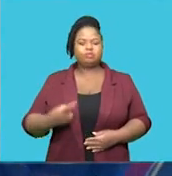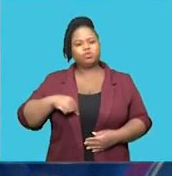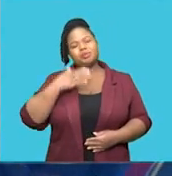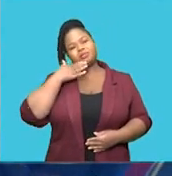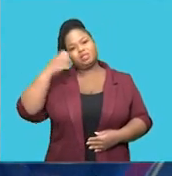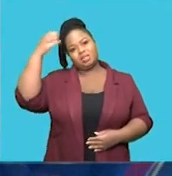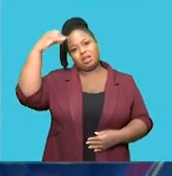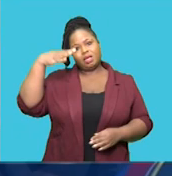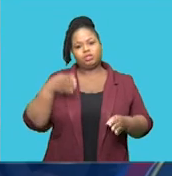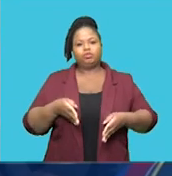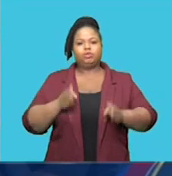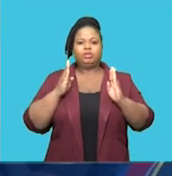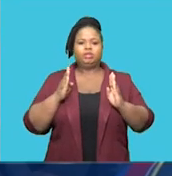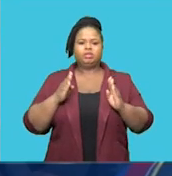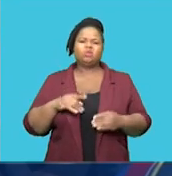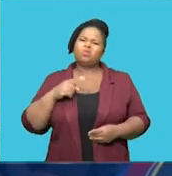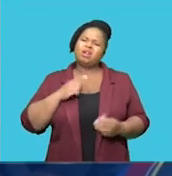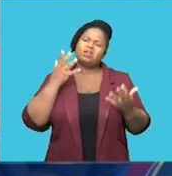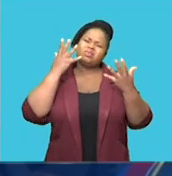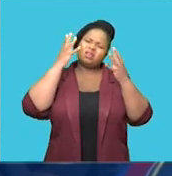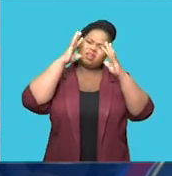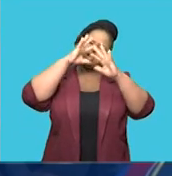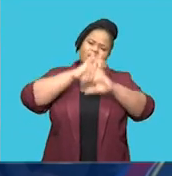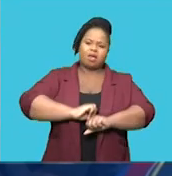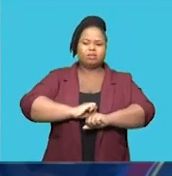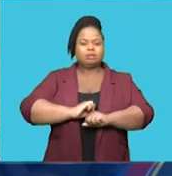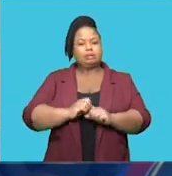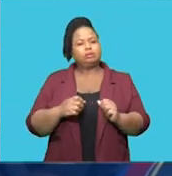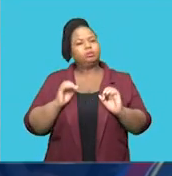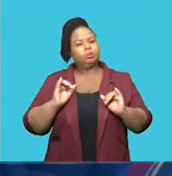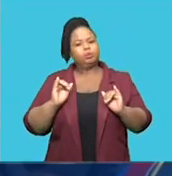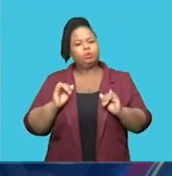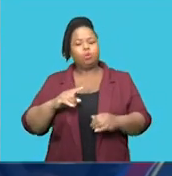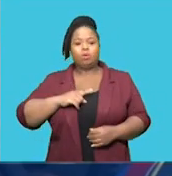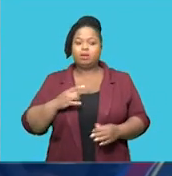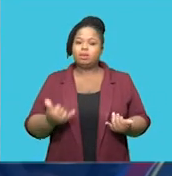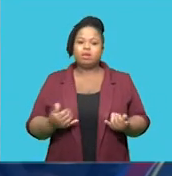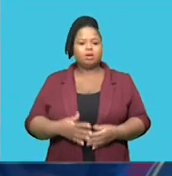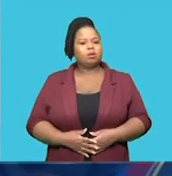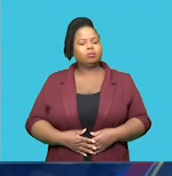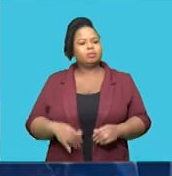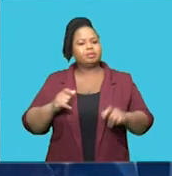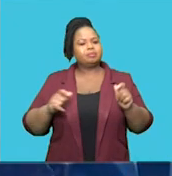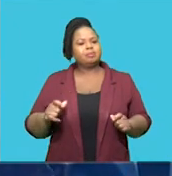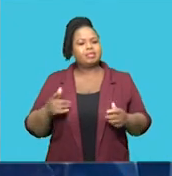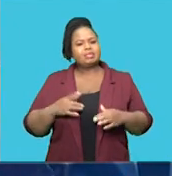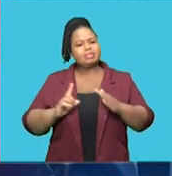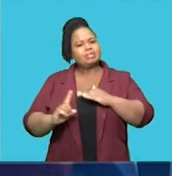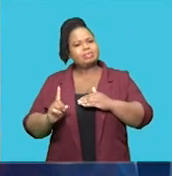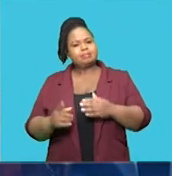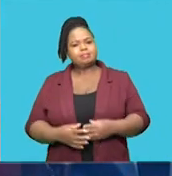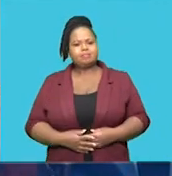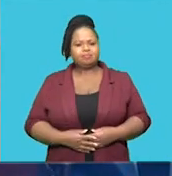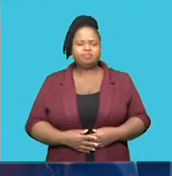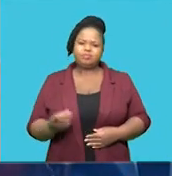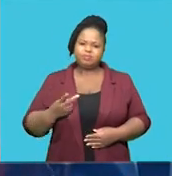Apollo, comments idark kakhulu nje kumame besitshe siyanzinyelwa nokuthi abantu bangene. Can we